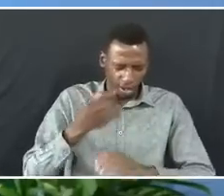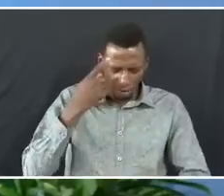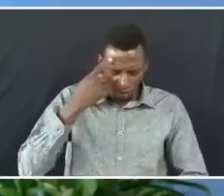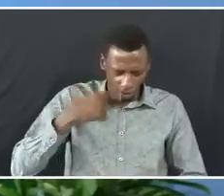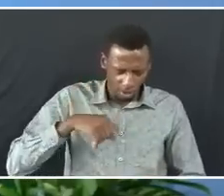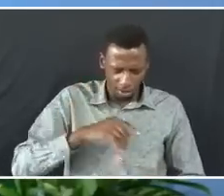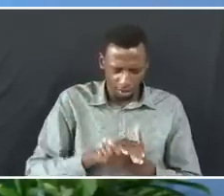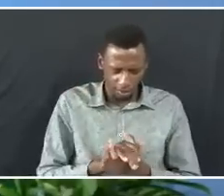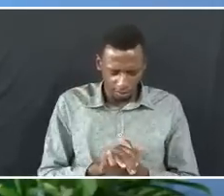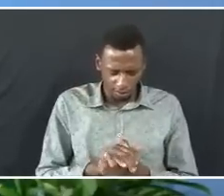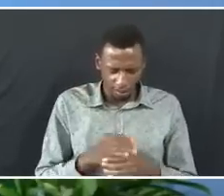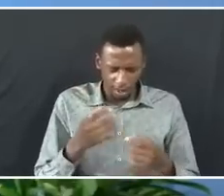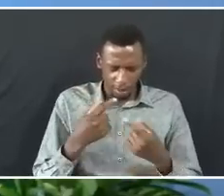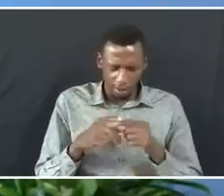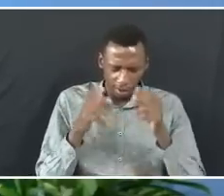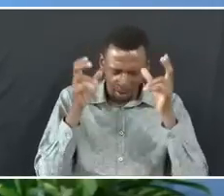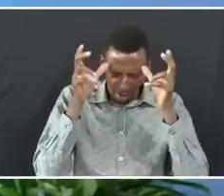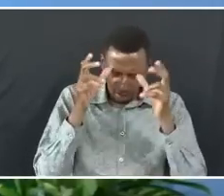has lied to us.